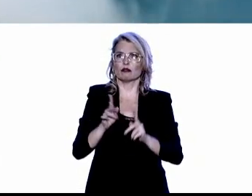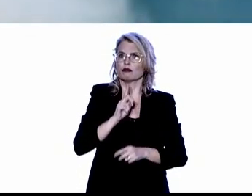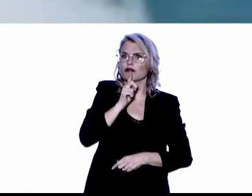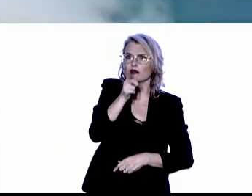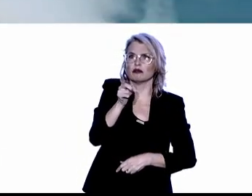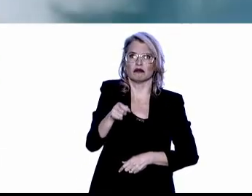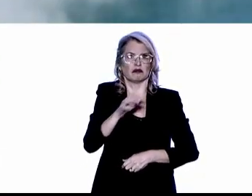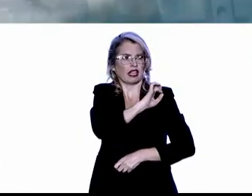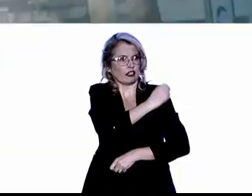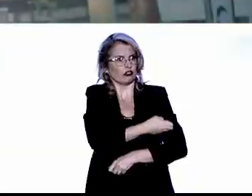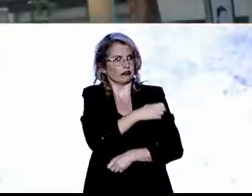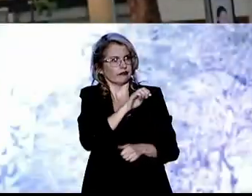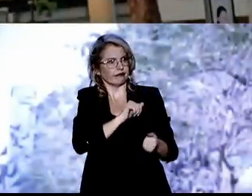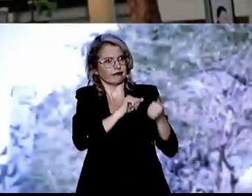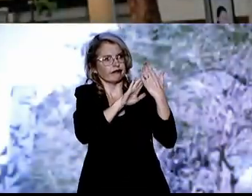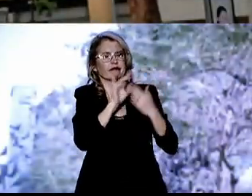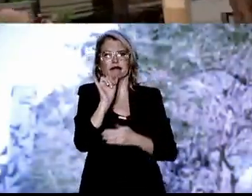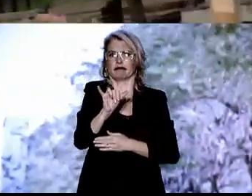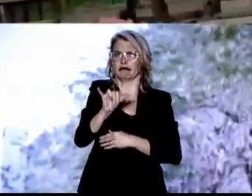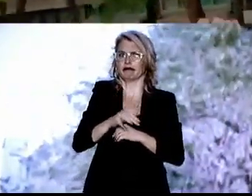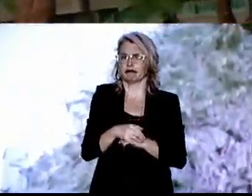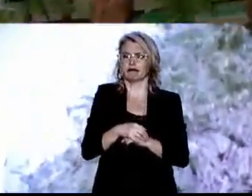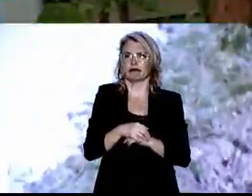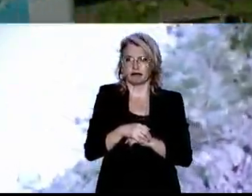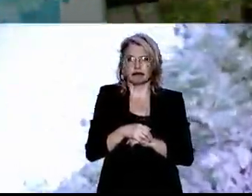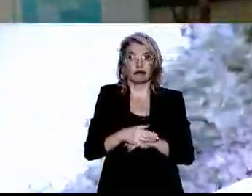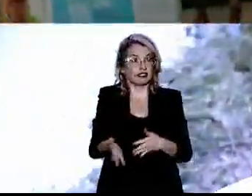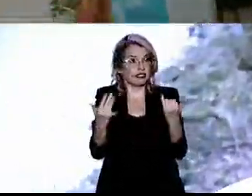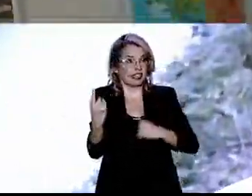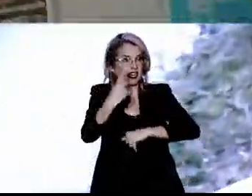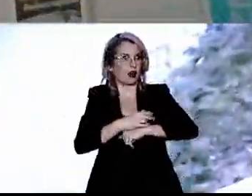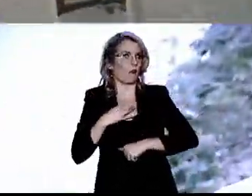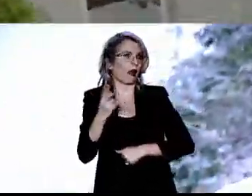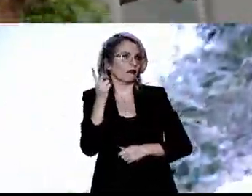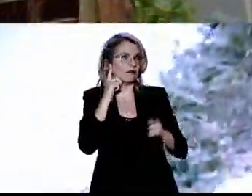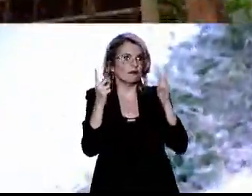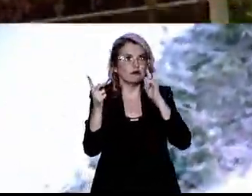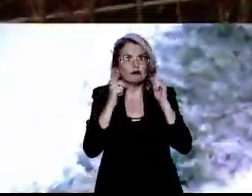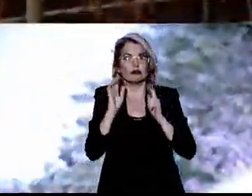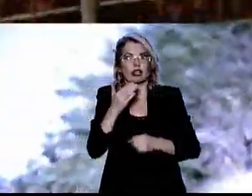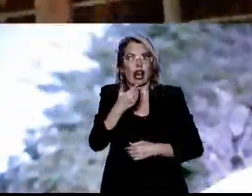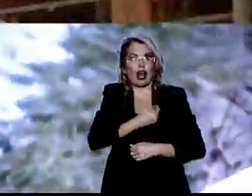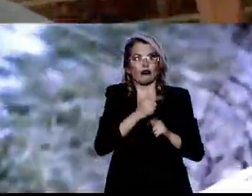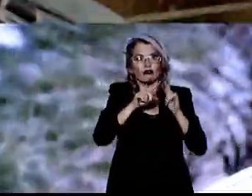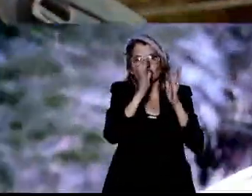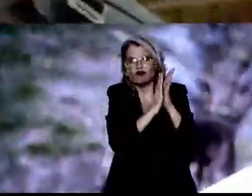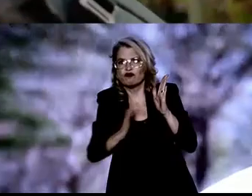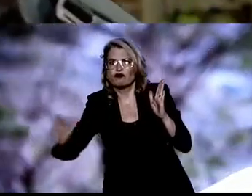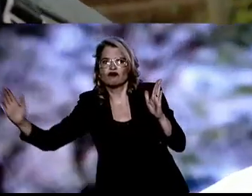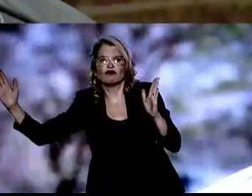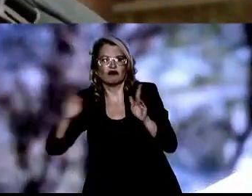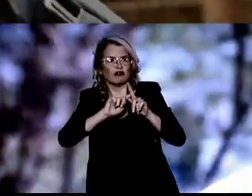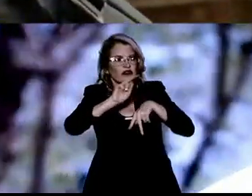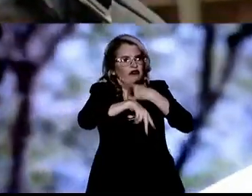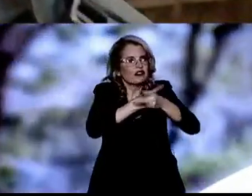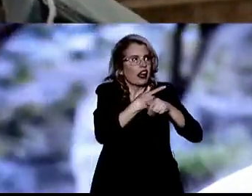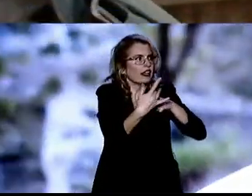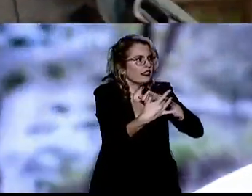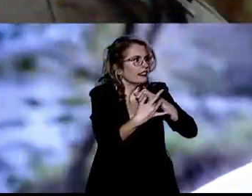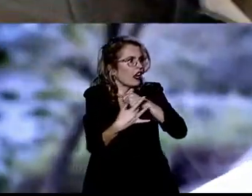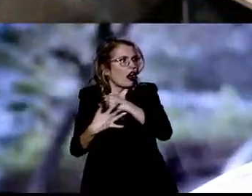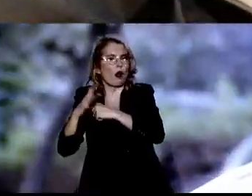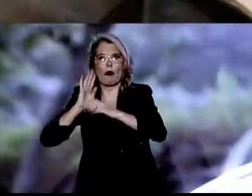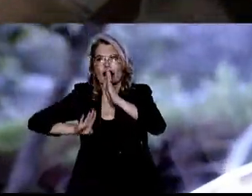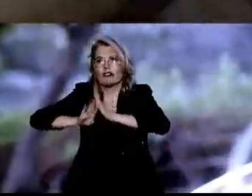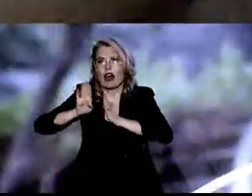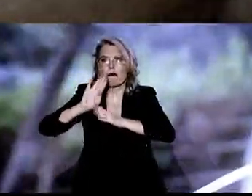energy is concerned. Today, you are going to hear about the wide range of technologies we are